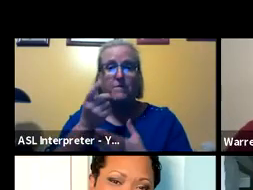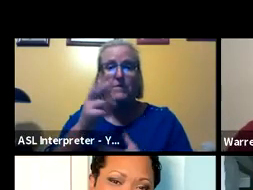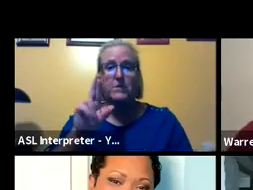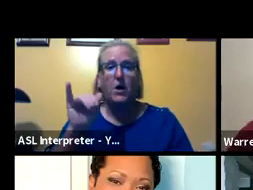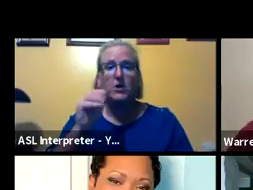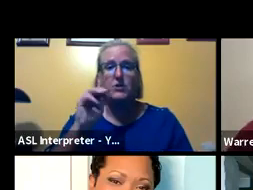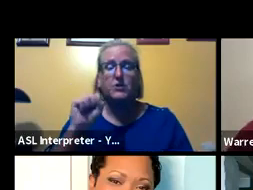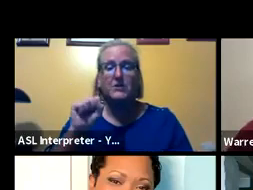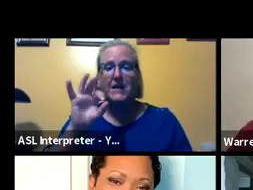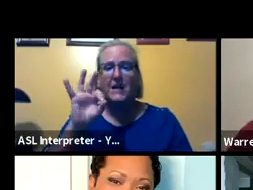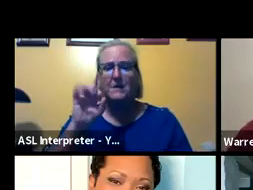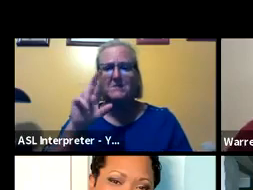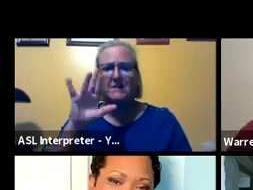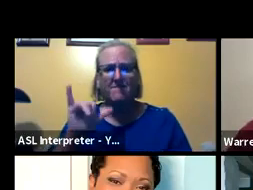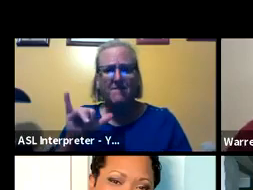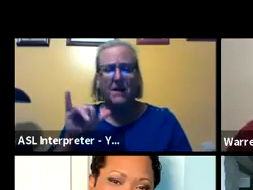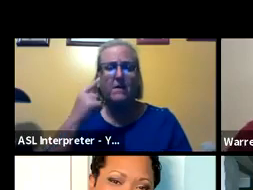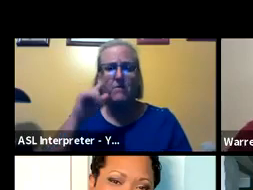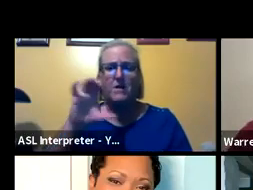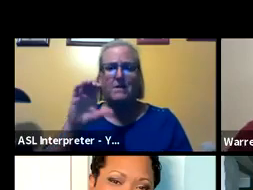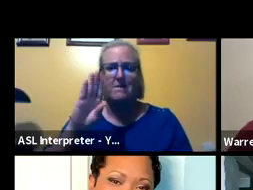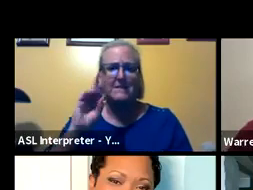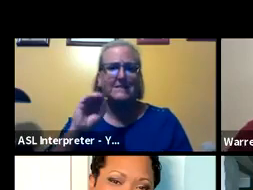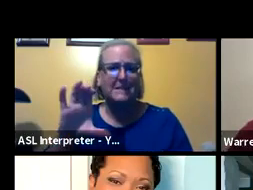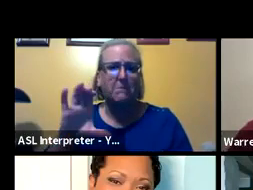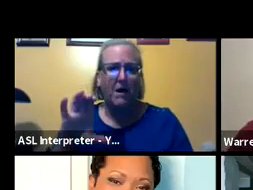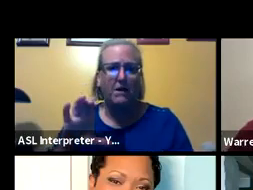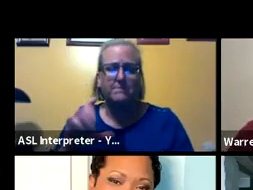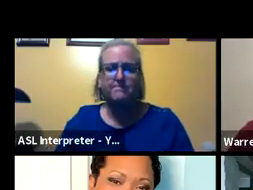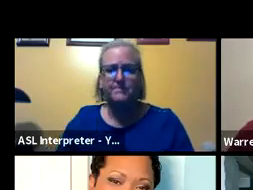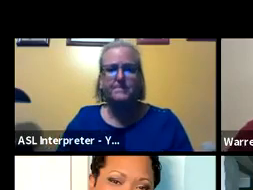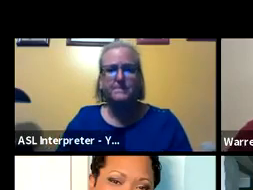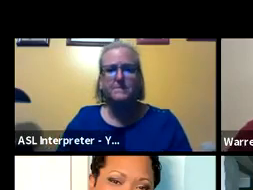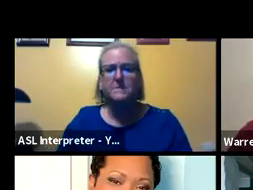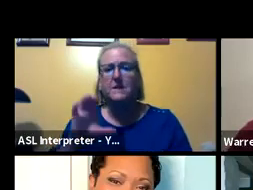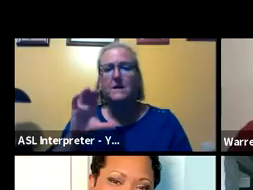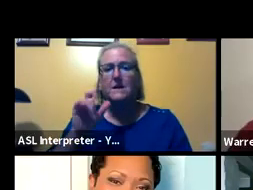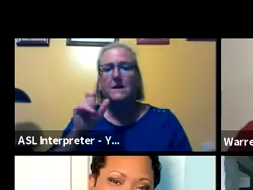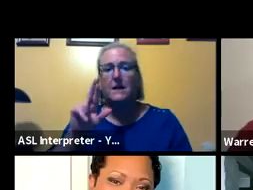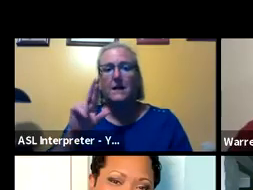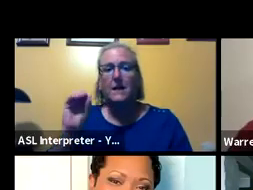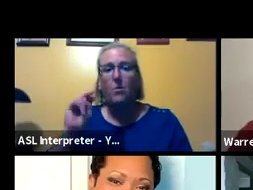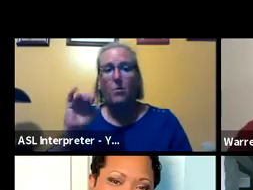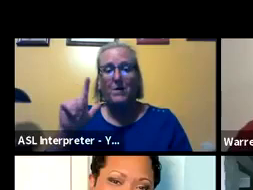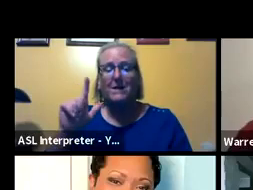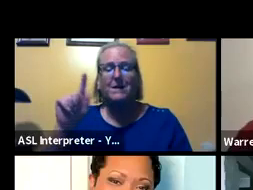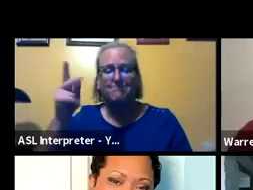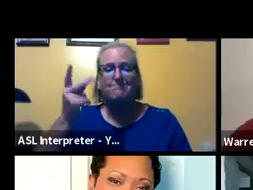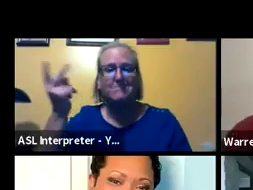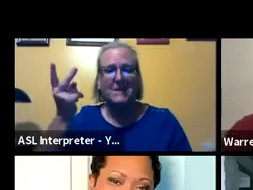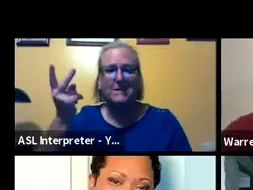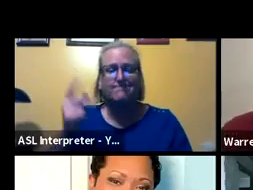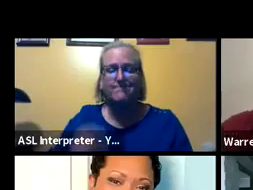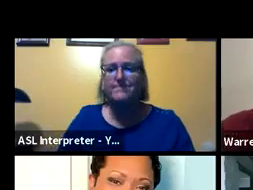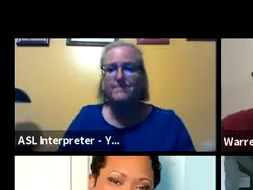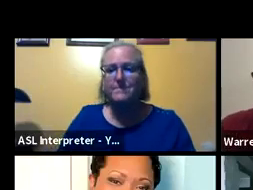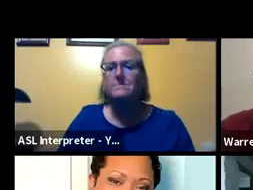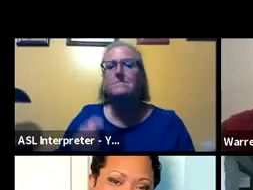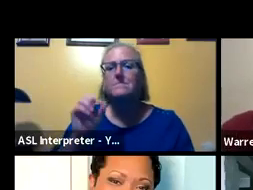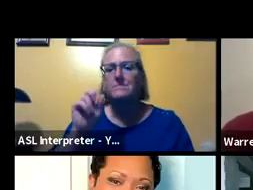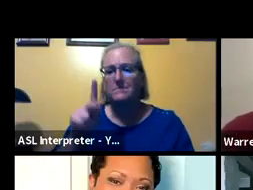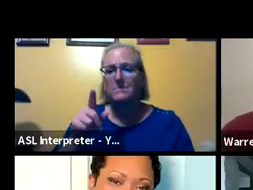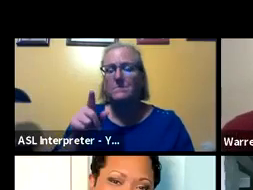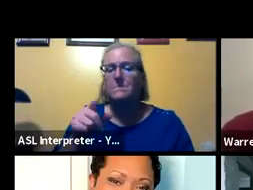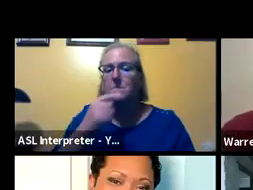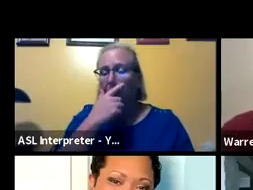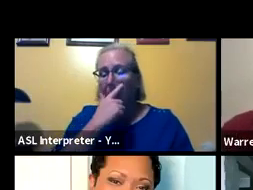James Berry as a member of the Citizens Budget Oversight Committee. This is Claire O'Neill, second. Okay, it's been moved